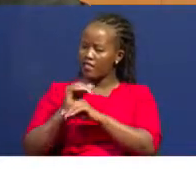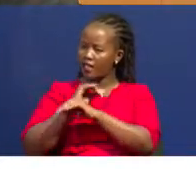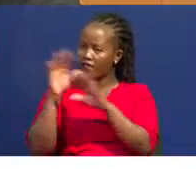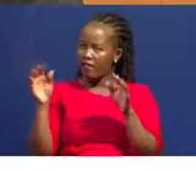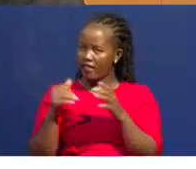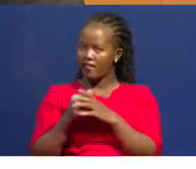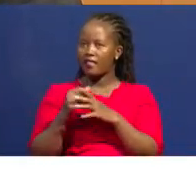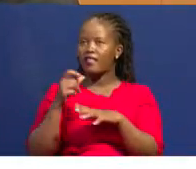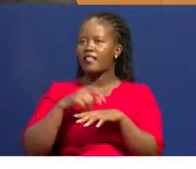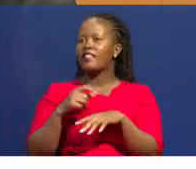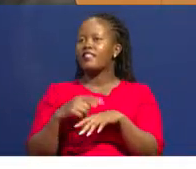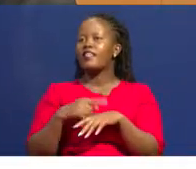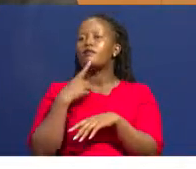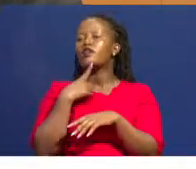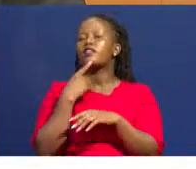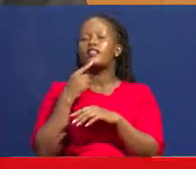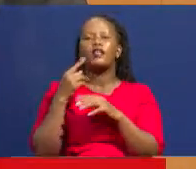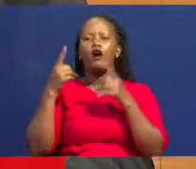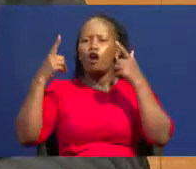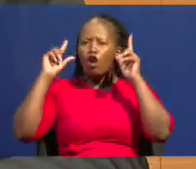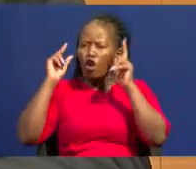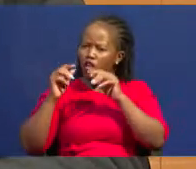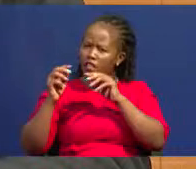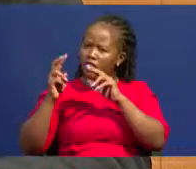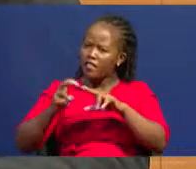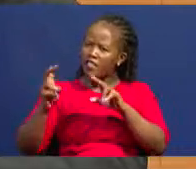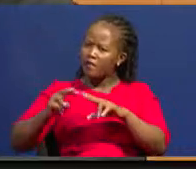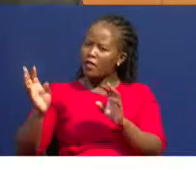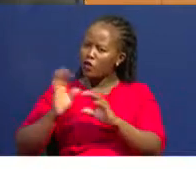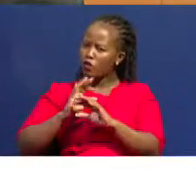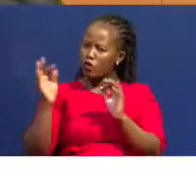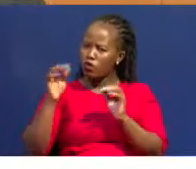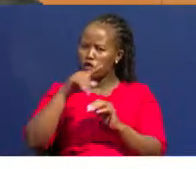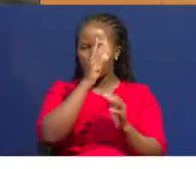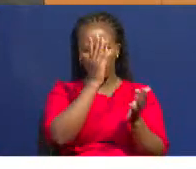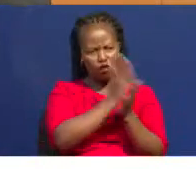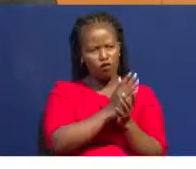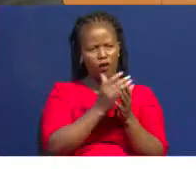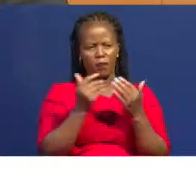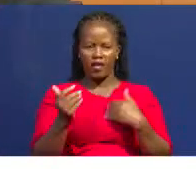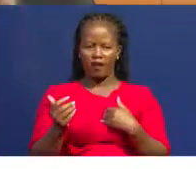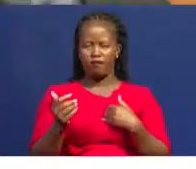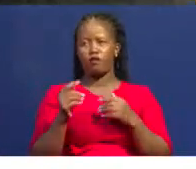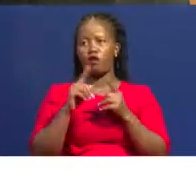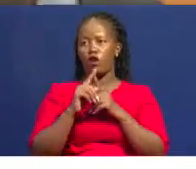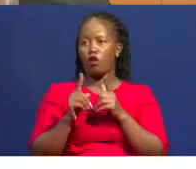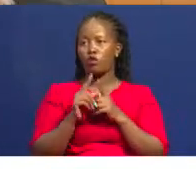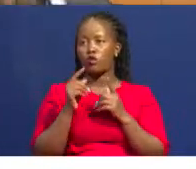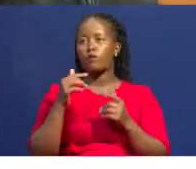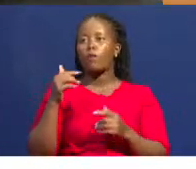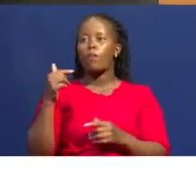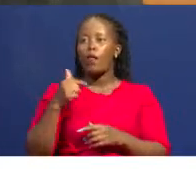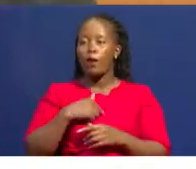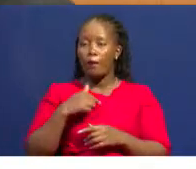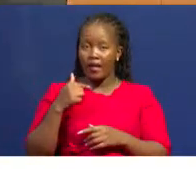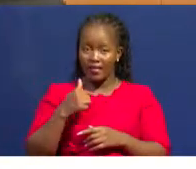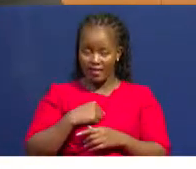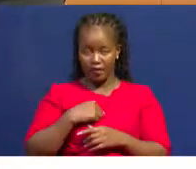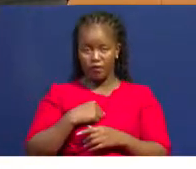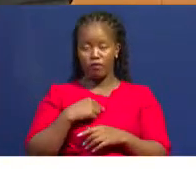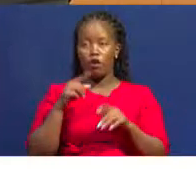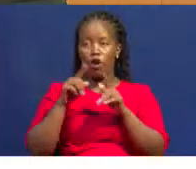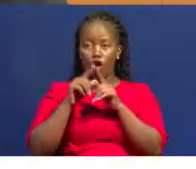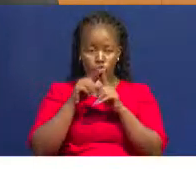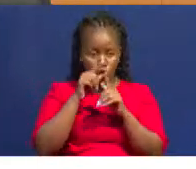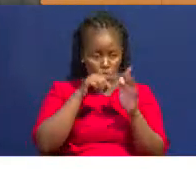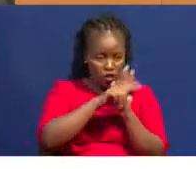say these lorries don't go for inspection, and he has said they go for inspection, and why I took mine. I took it and I even went to